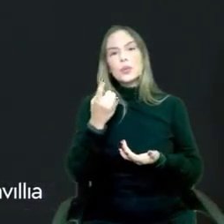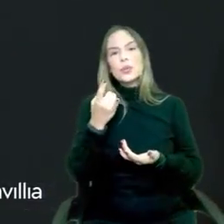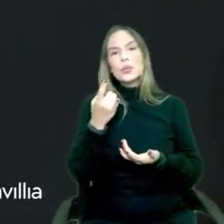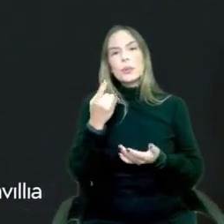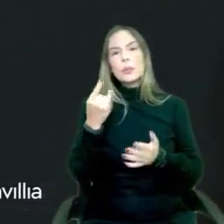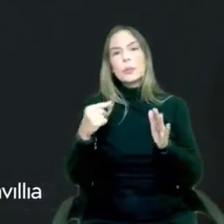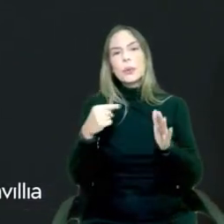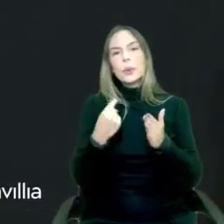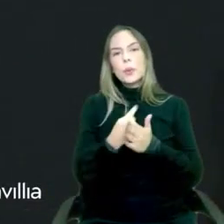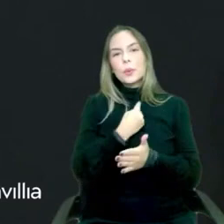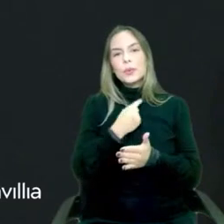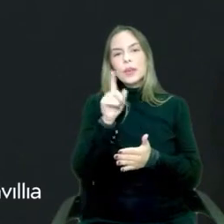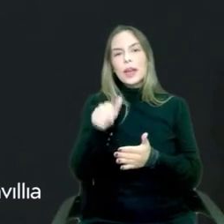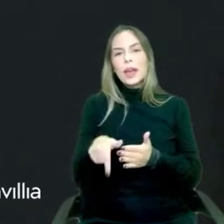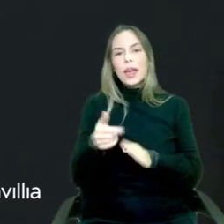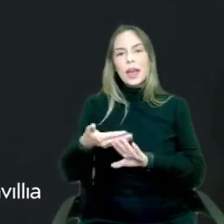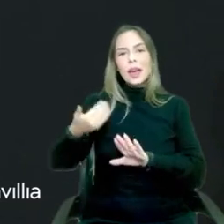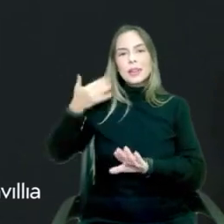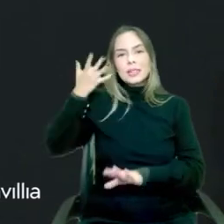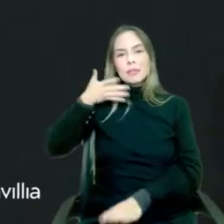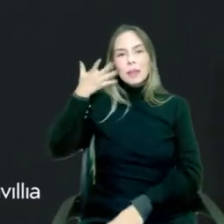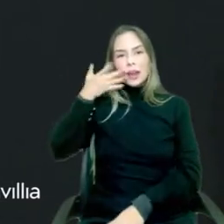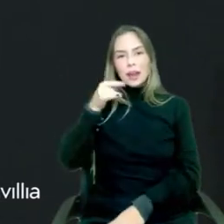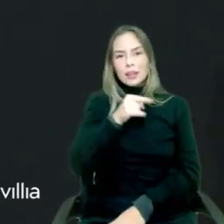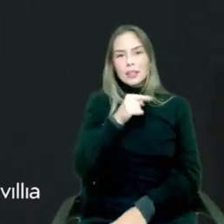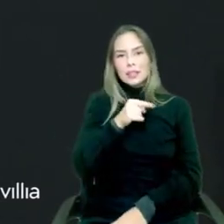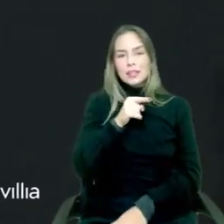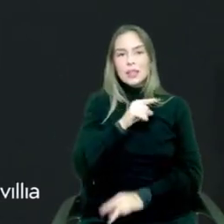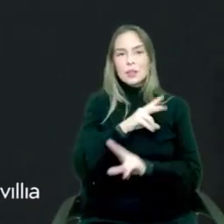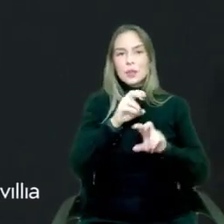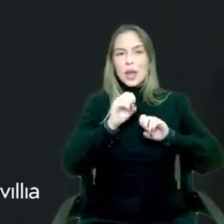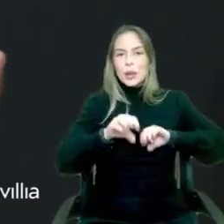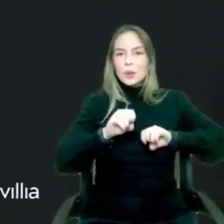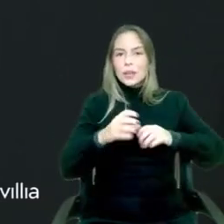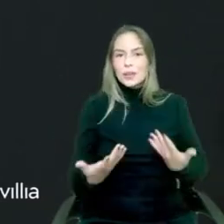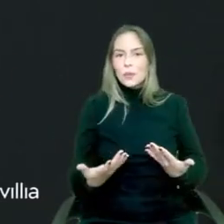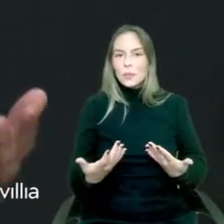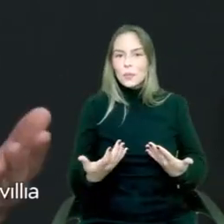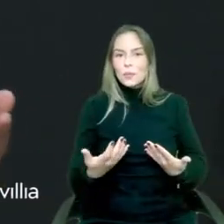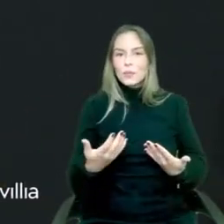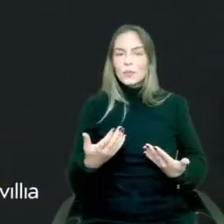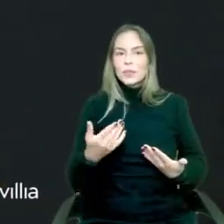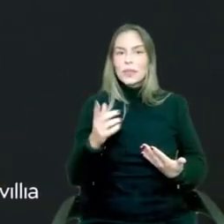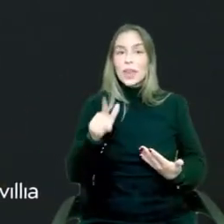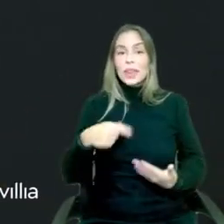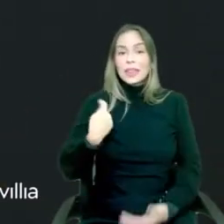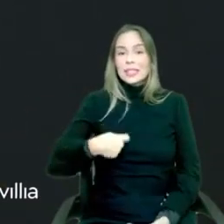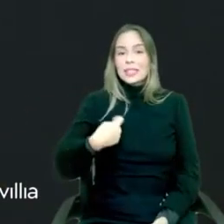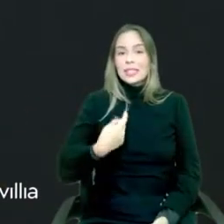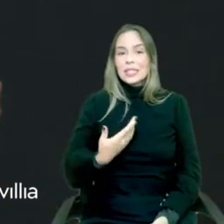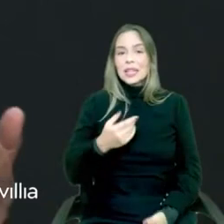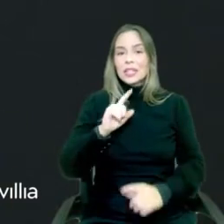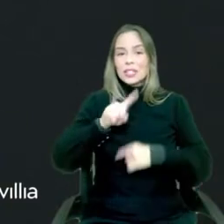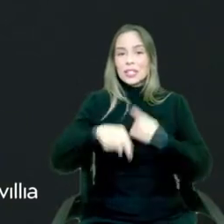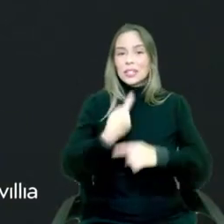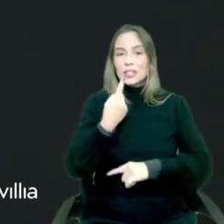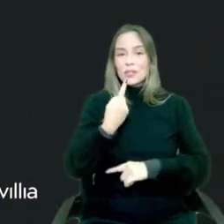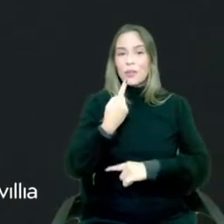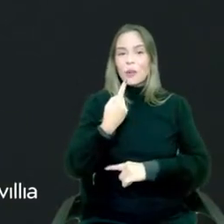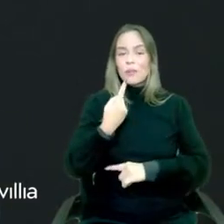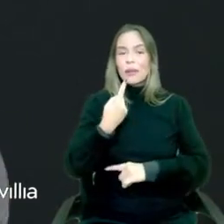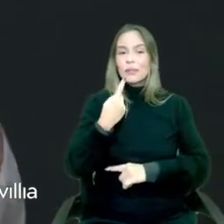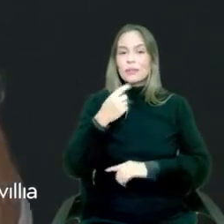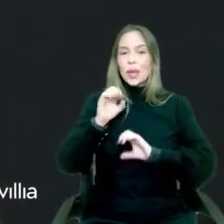previous panel about yes. education, about the need for transform the education because of the